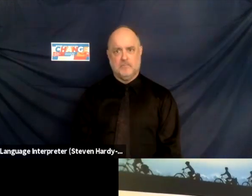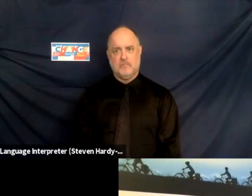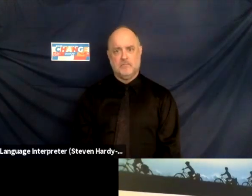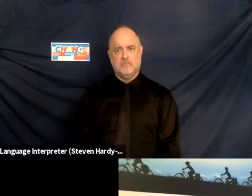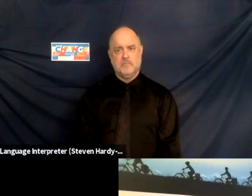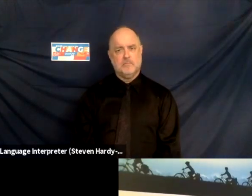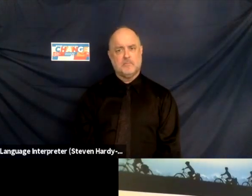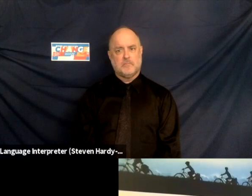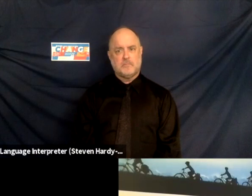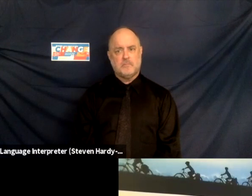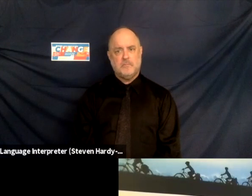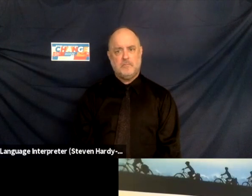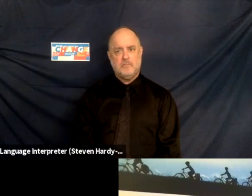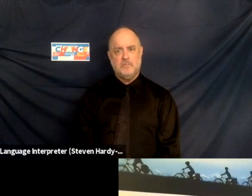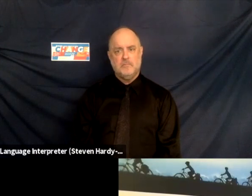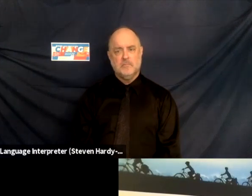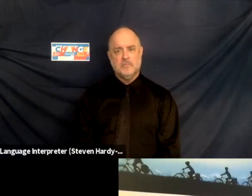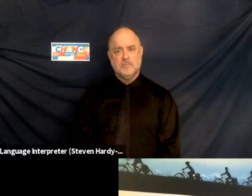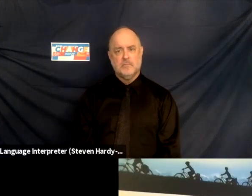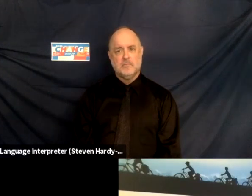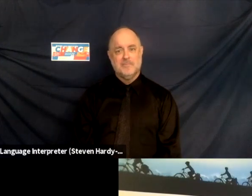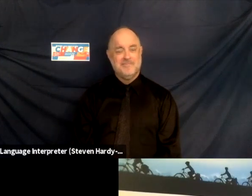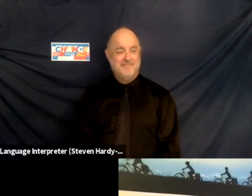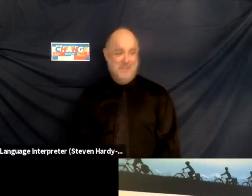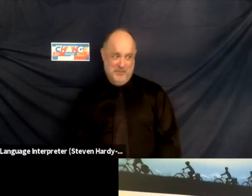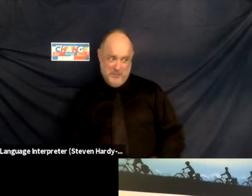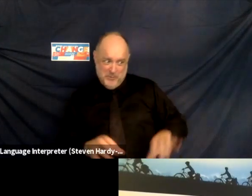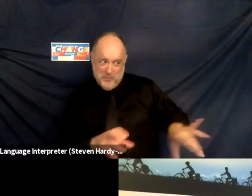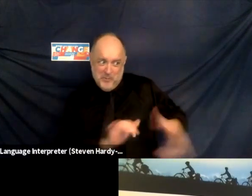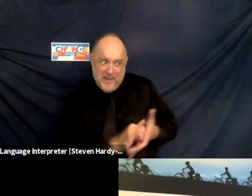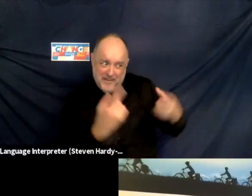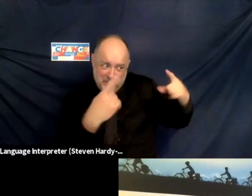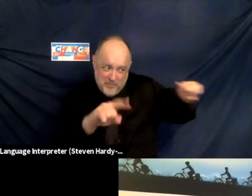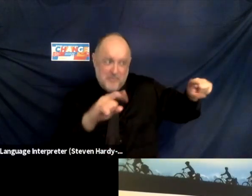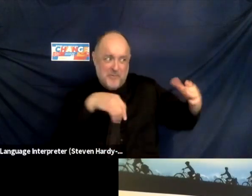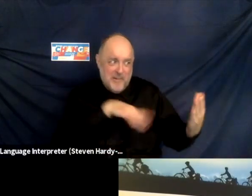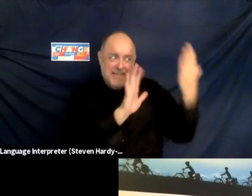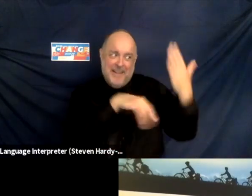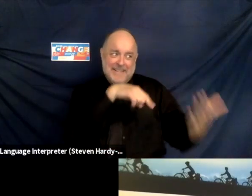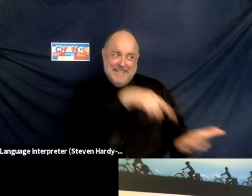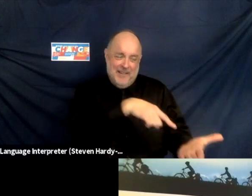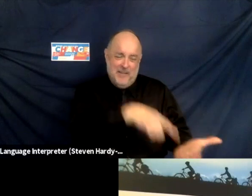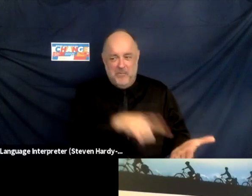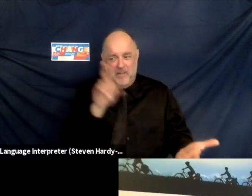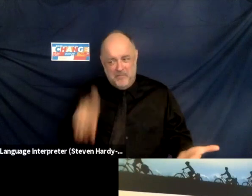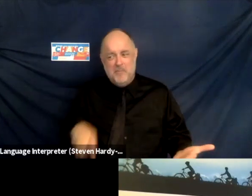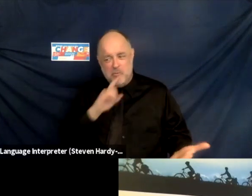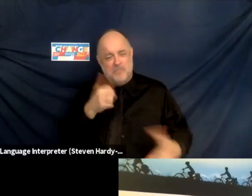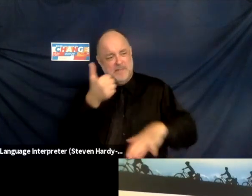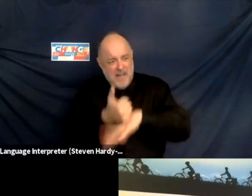And so, in order to do that, we must have a secure, funding stream. And I think